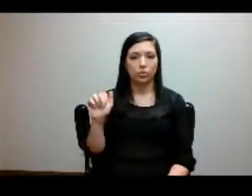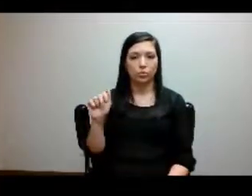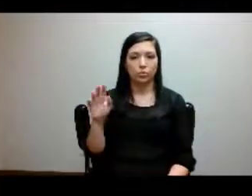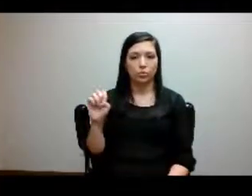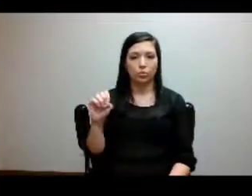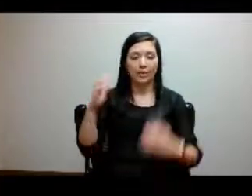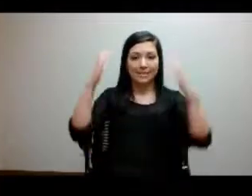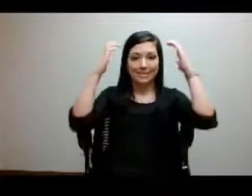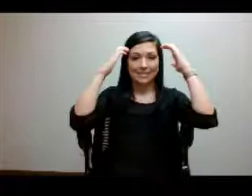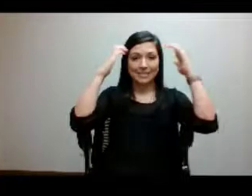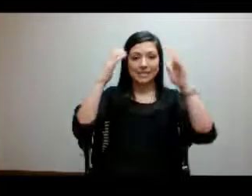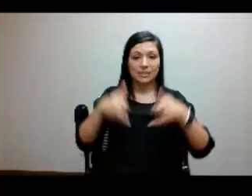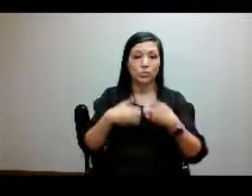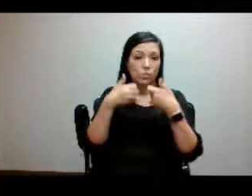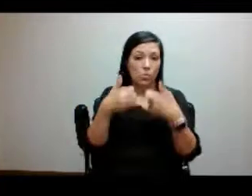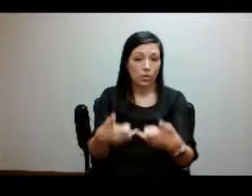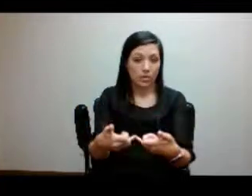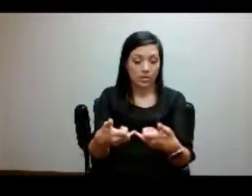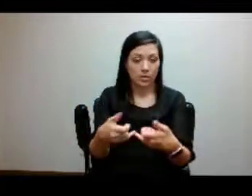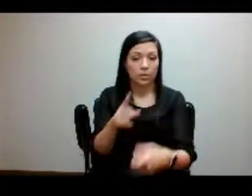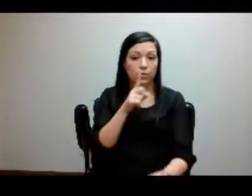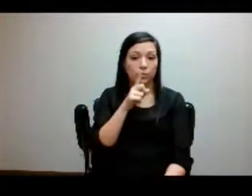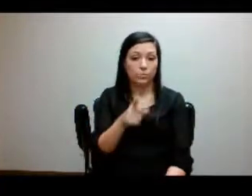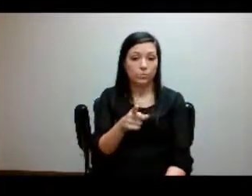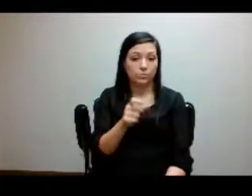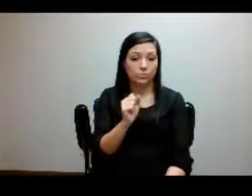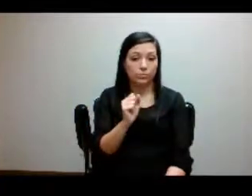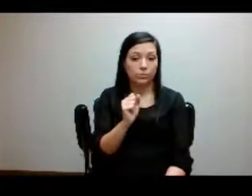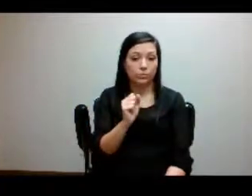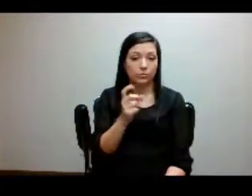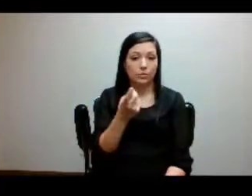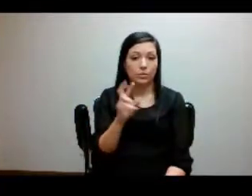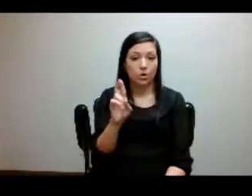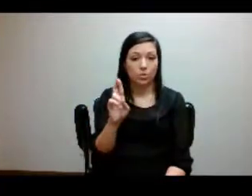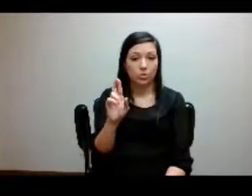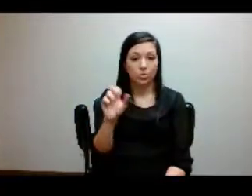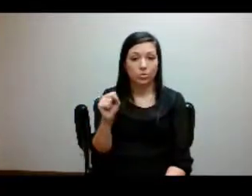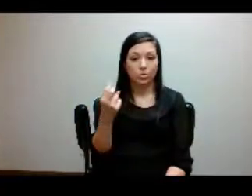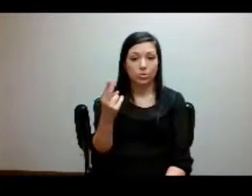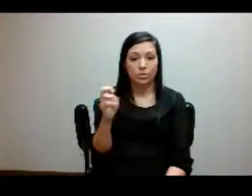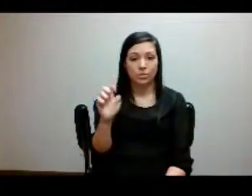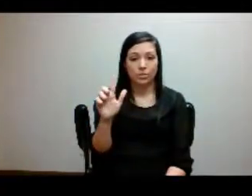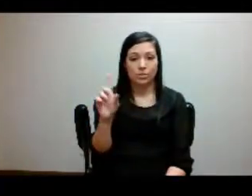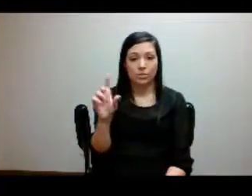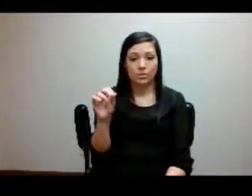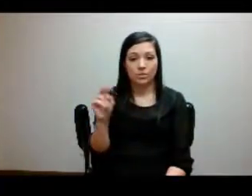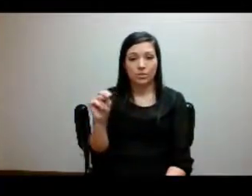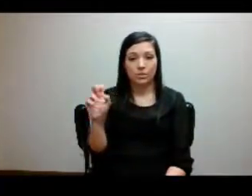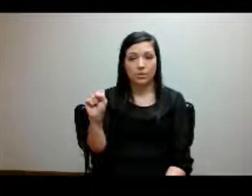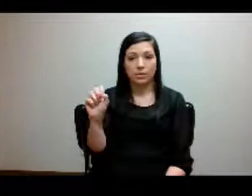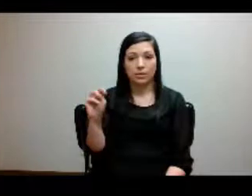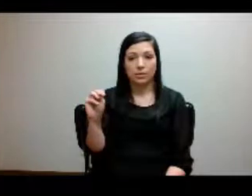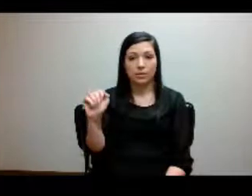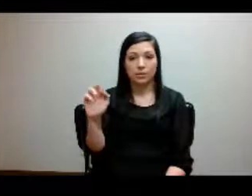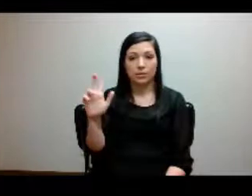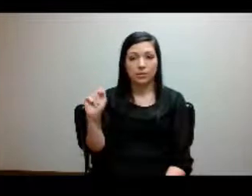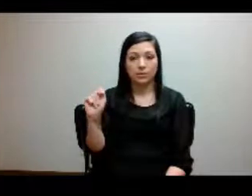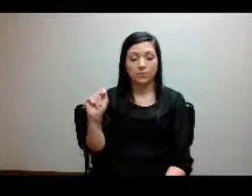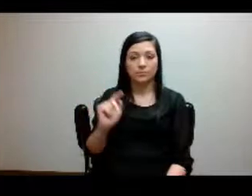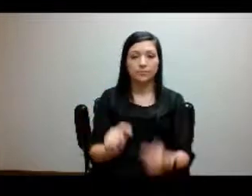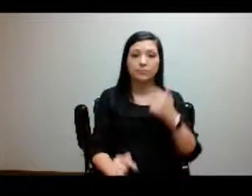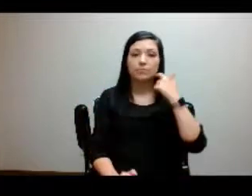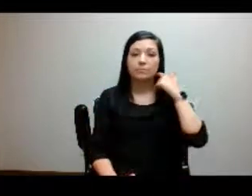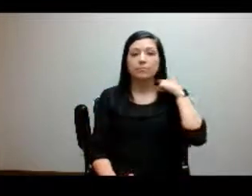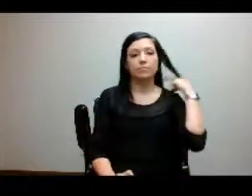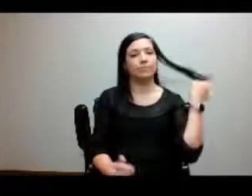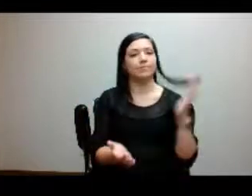Disney Award is Dr. Sheldon Smarts.